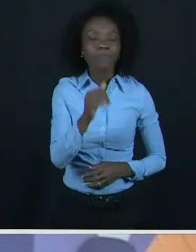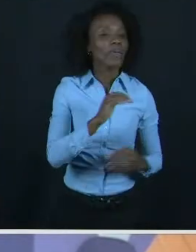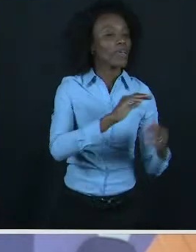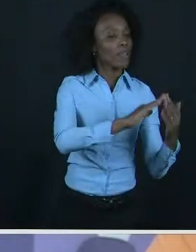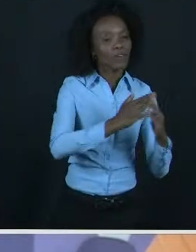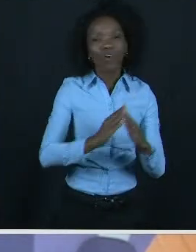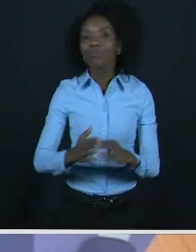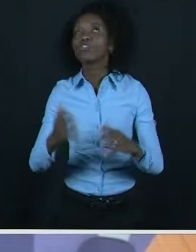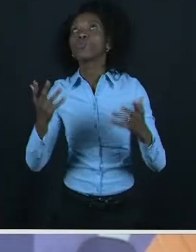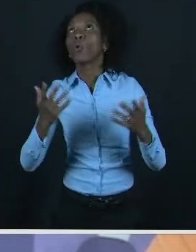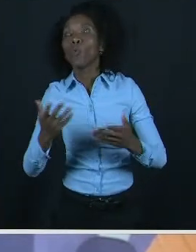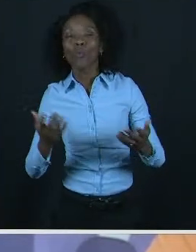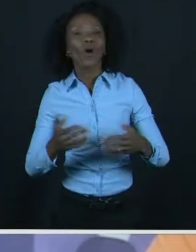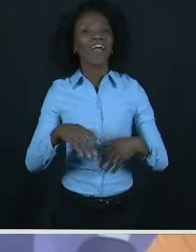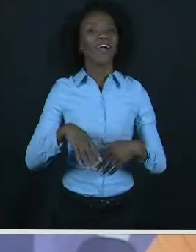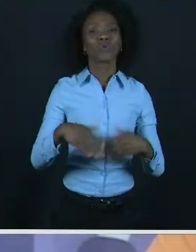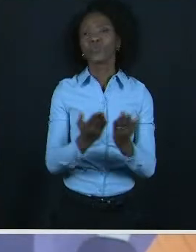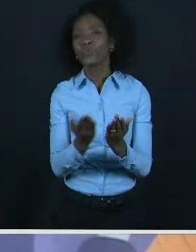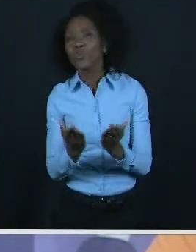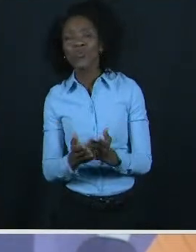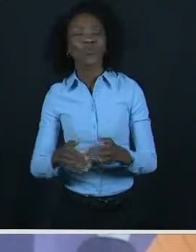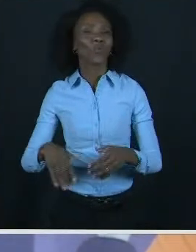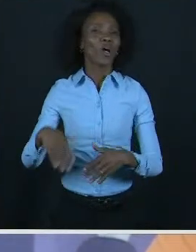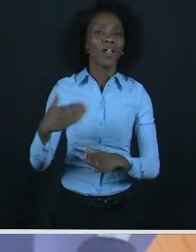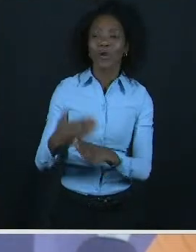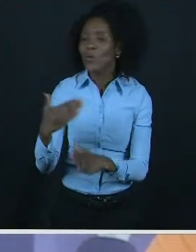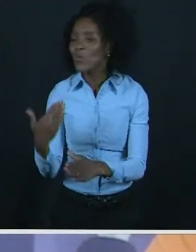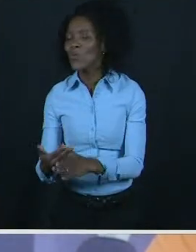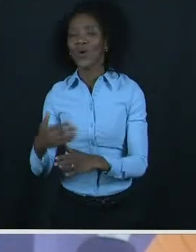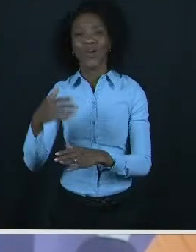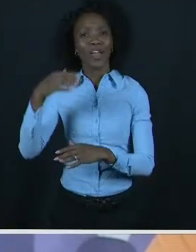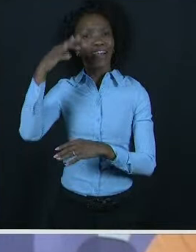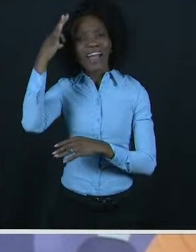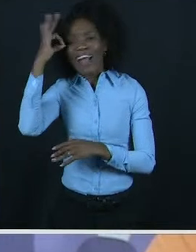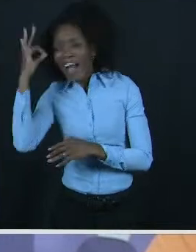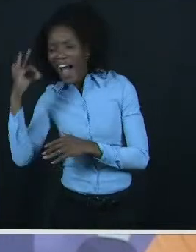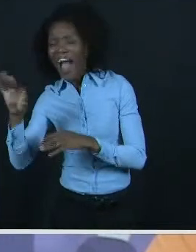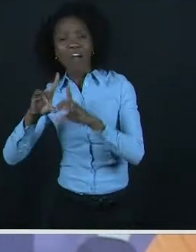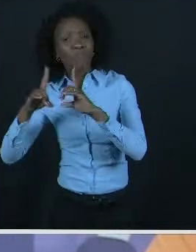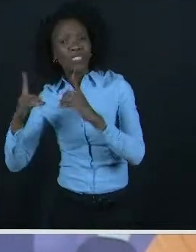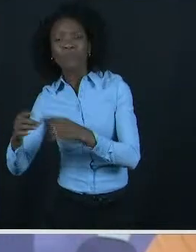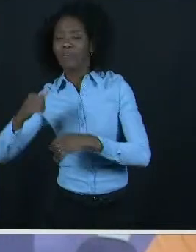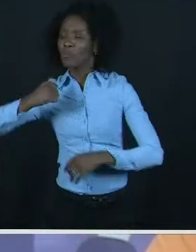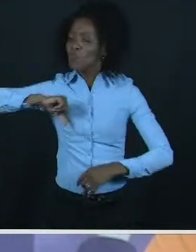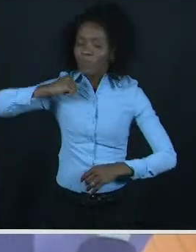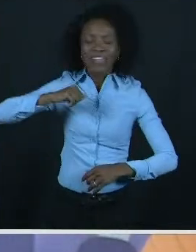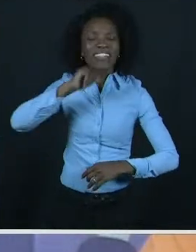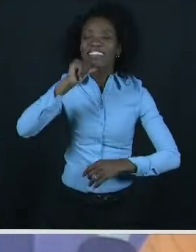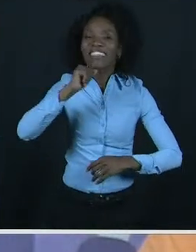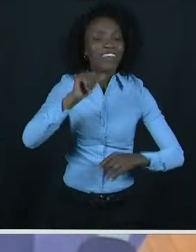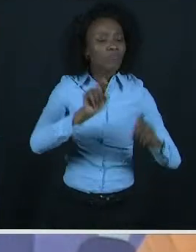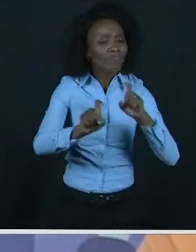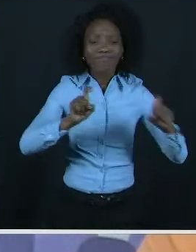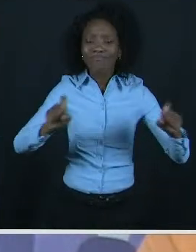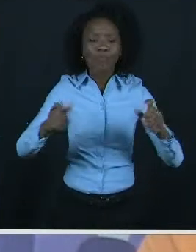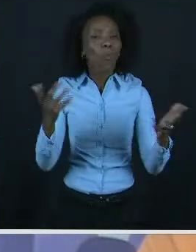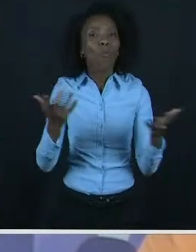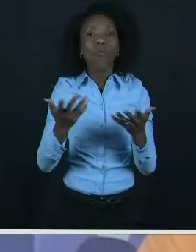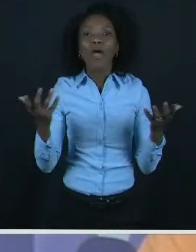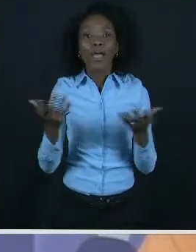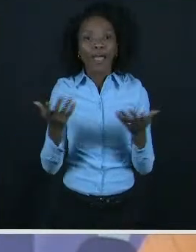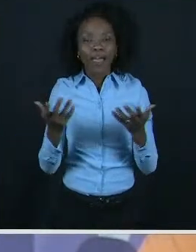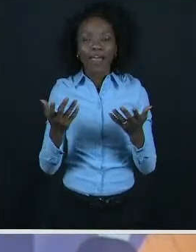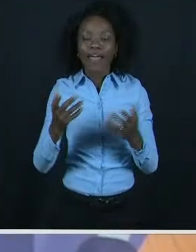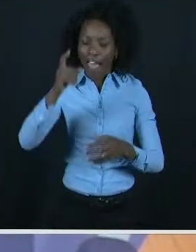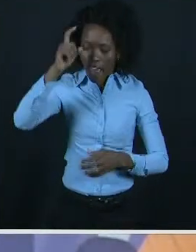and college and university, in every government department, and in every municipality, we need